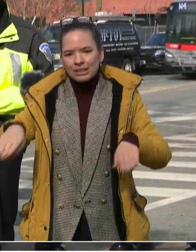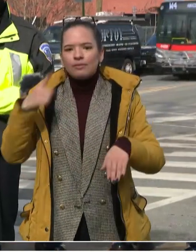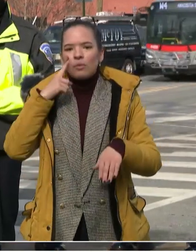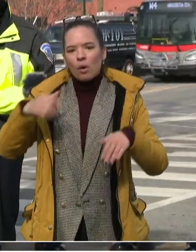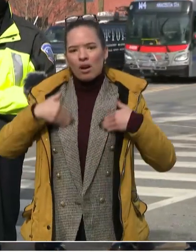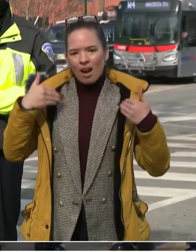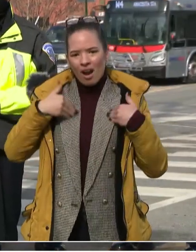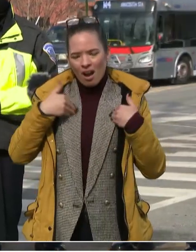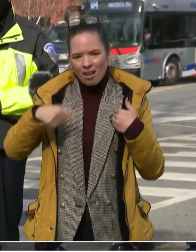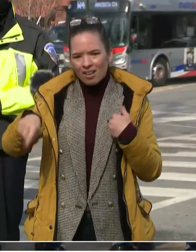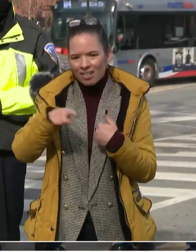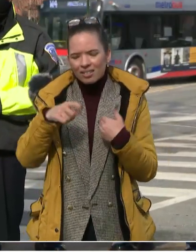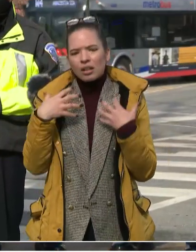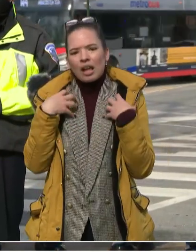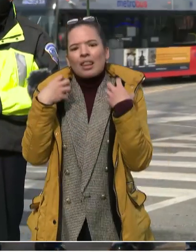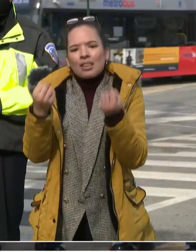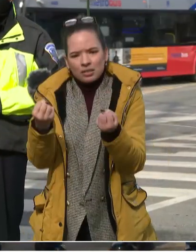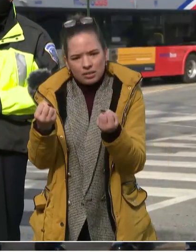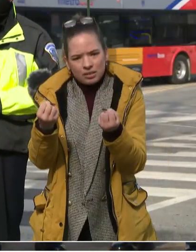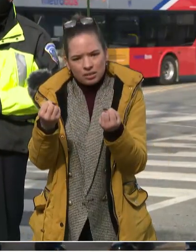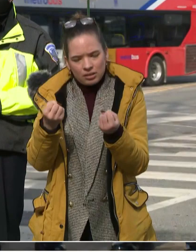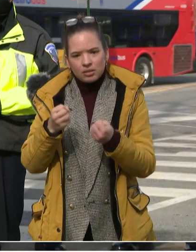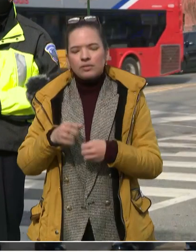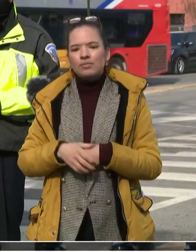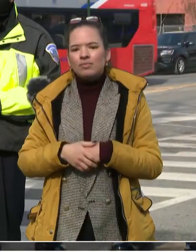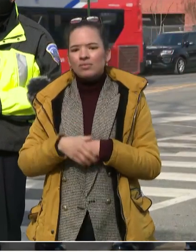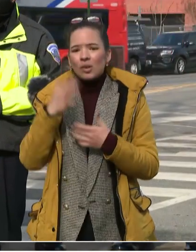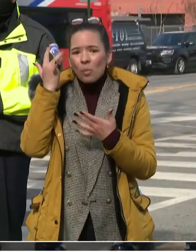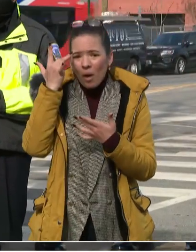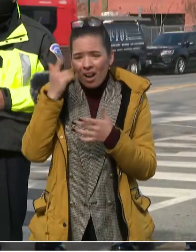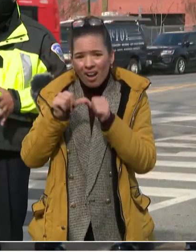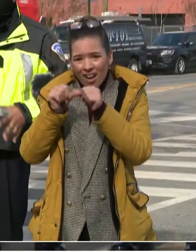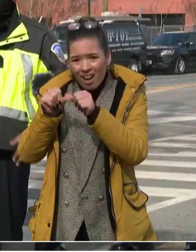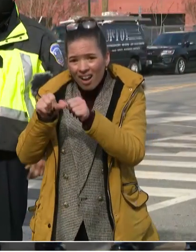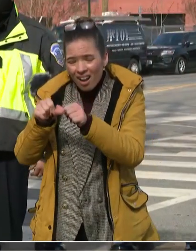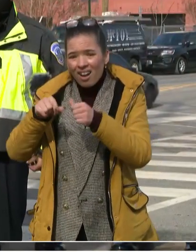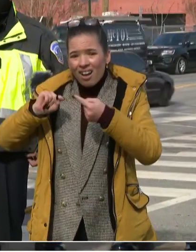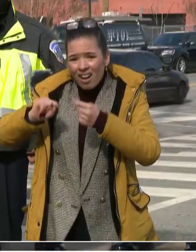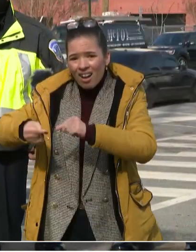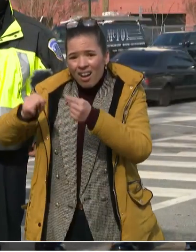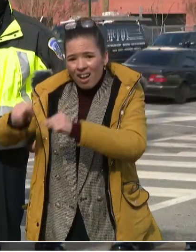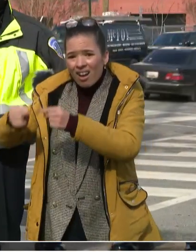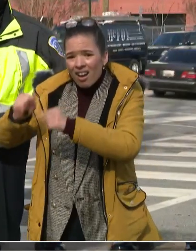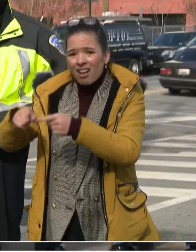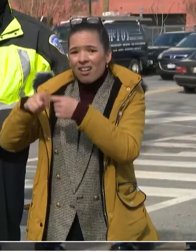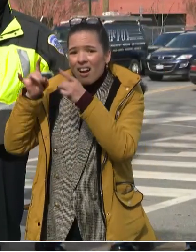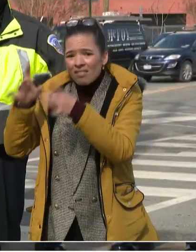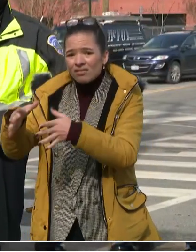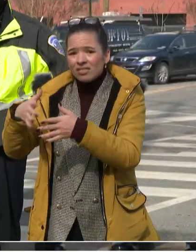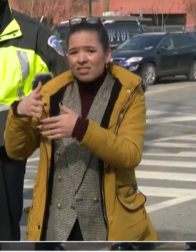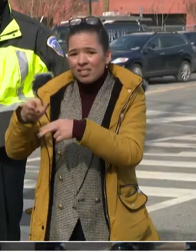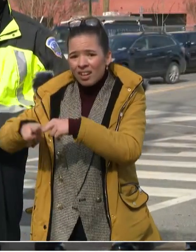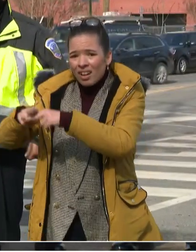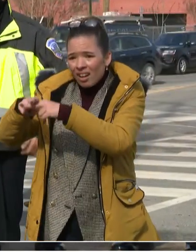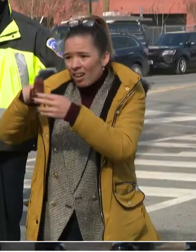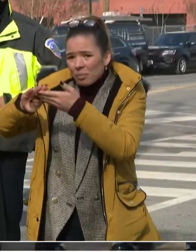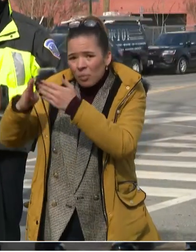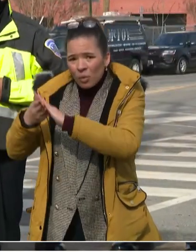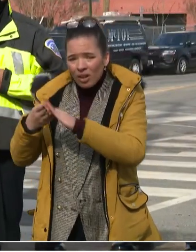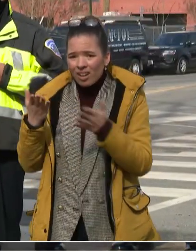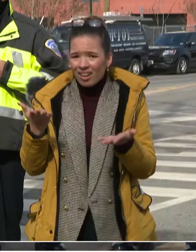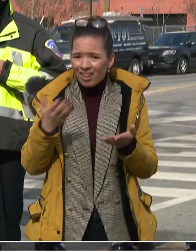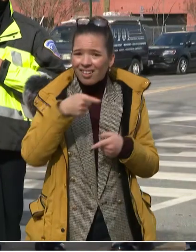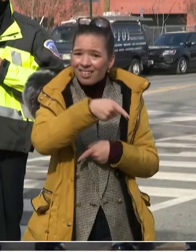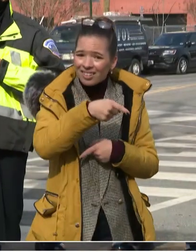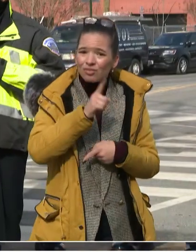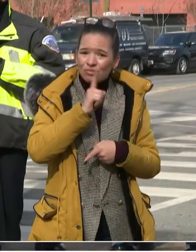because they're out in our communities harming our residents, terrorizing them, traumatizing them, and they have been traumatized themselves. And so whatever